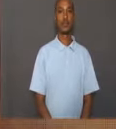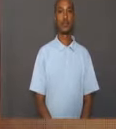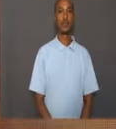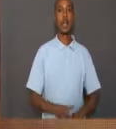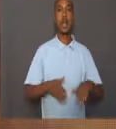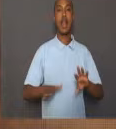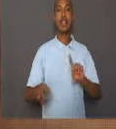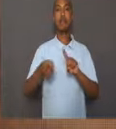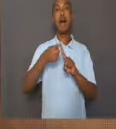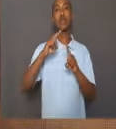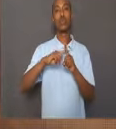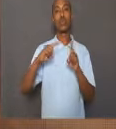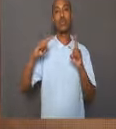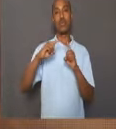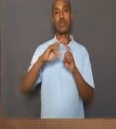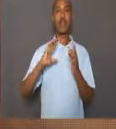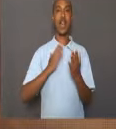Let's get back to our lesson.